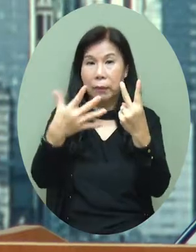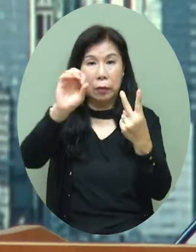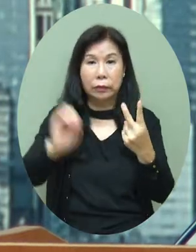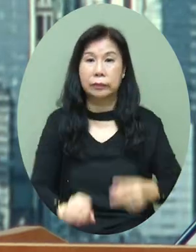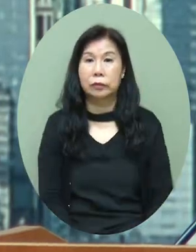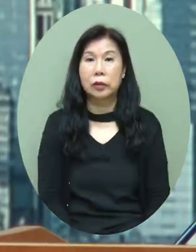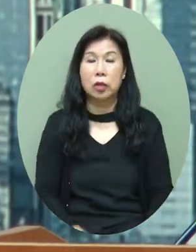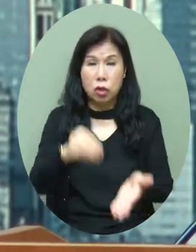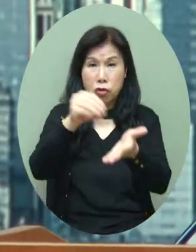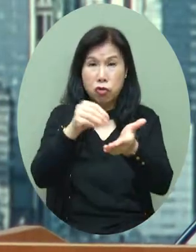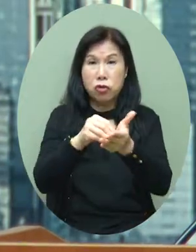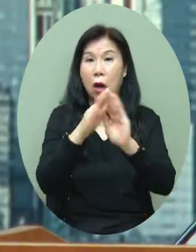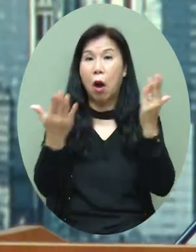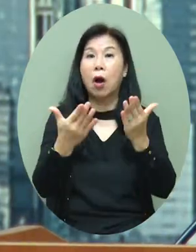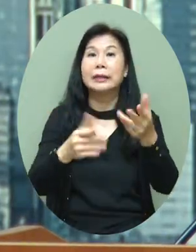April 1st.